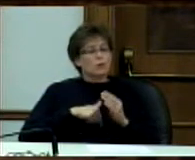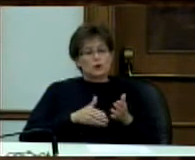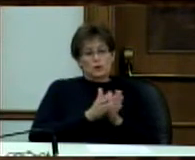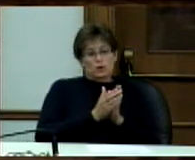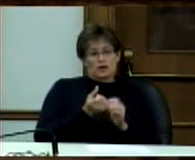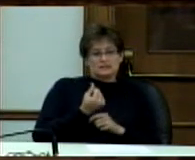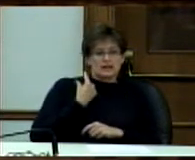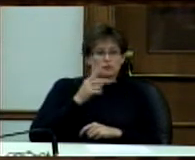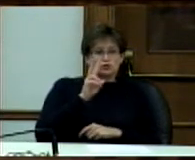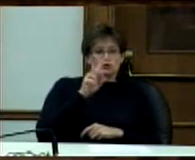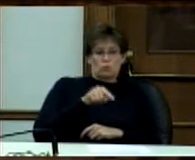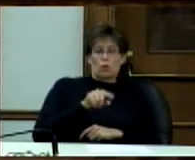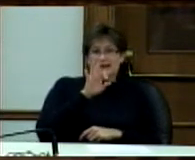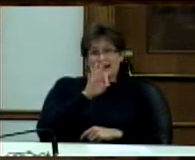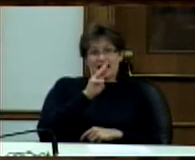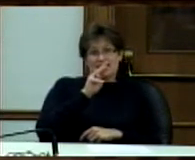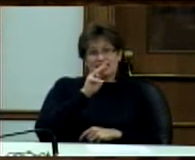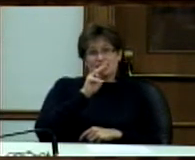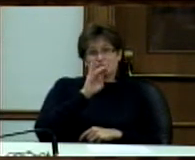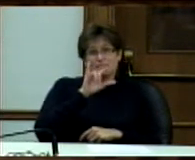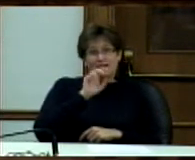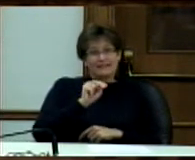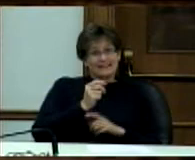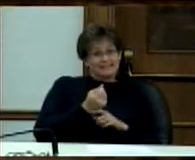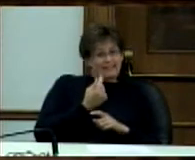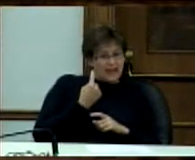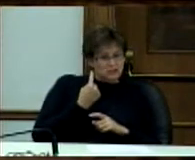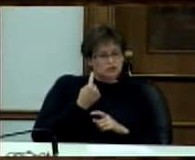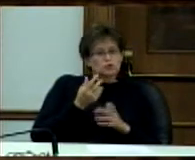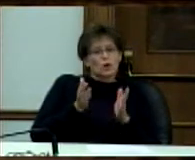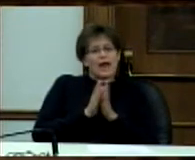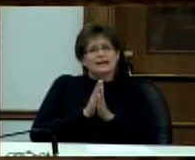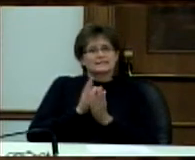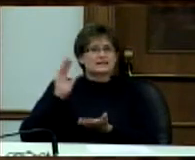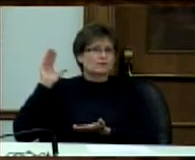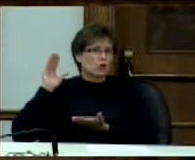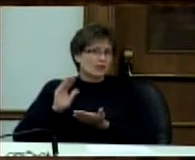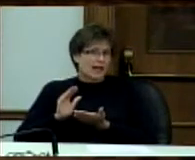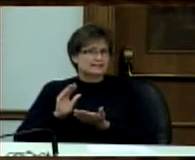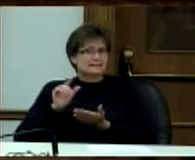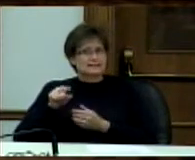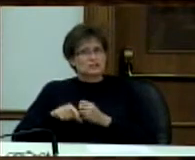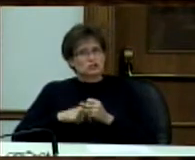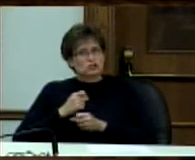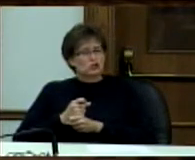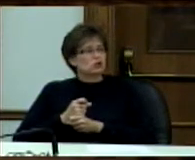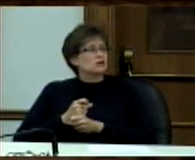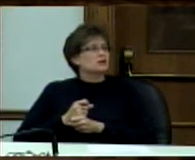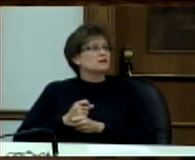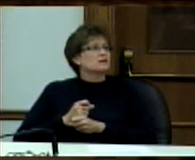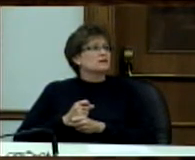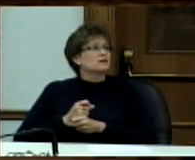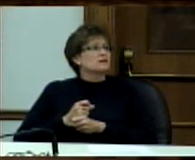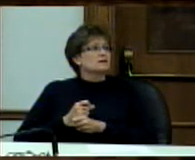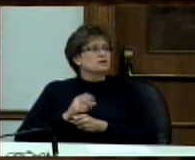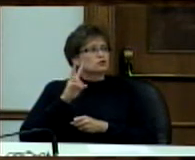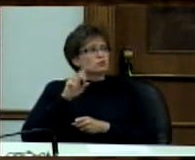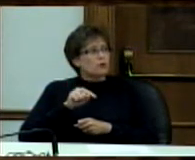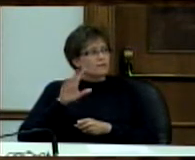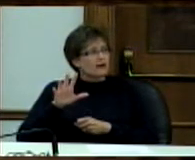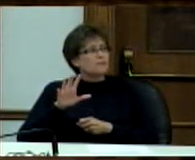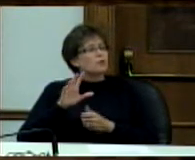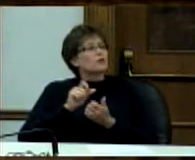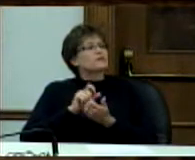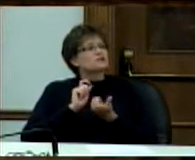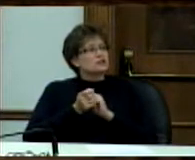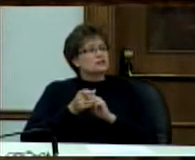was requested last year was 2.9 million. So it's significantly less than it was last time,